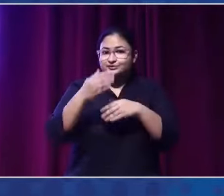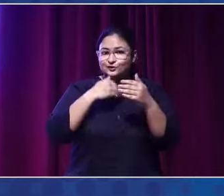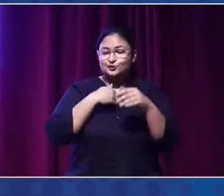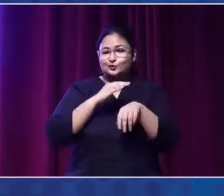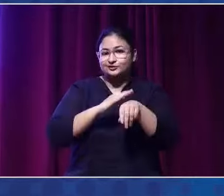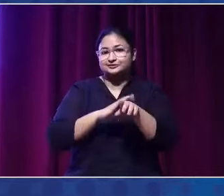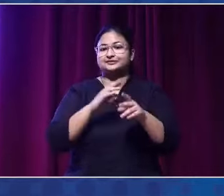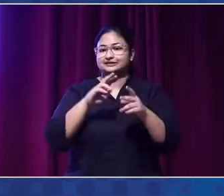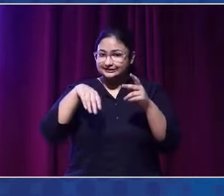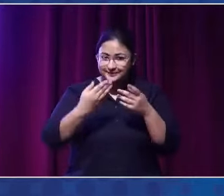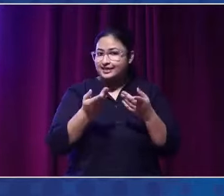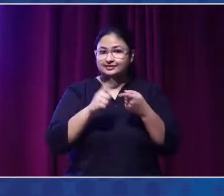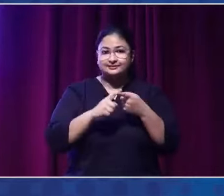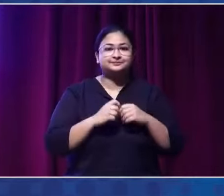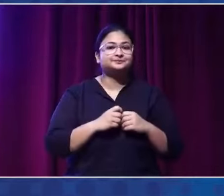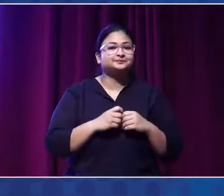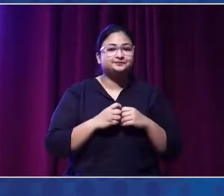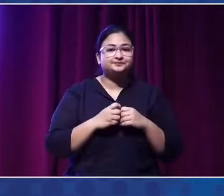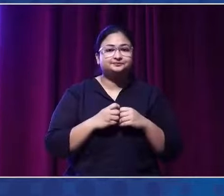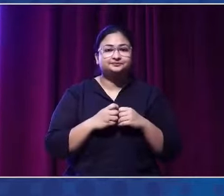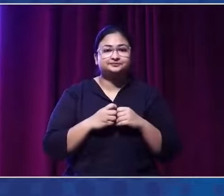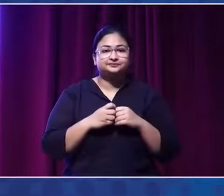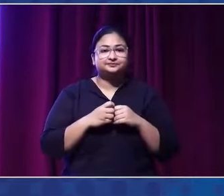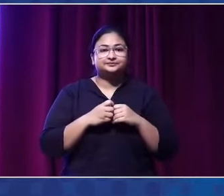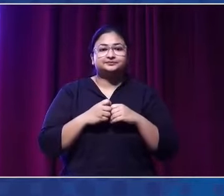Let's see what happened next.